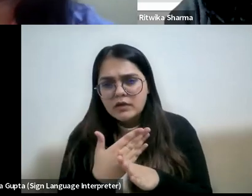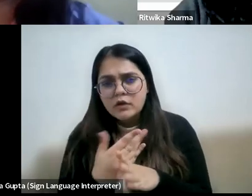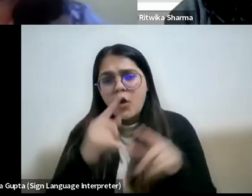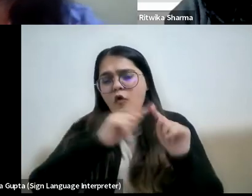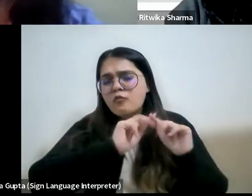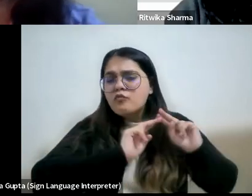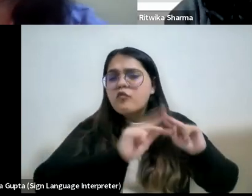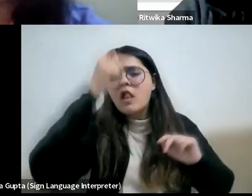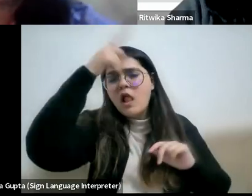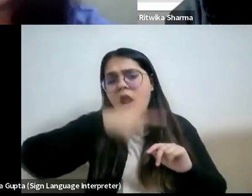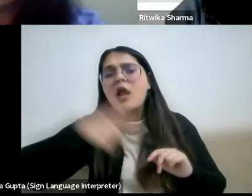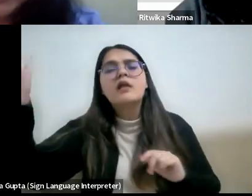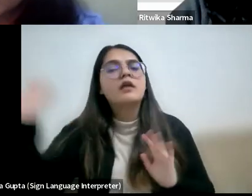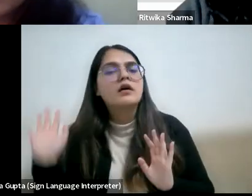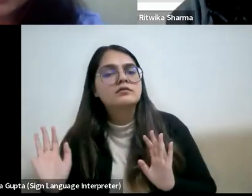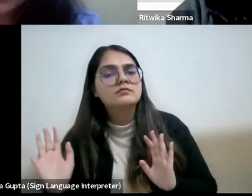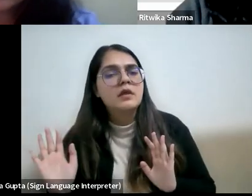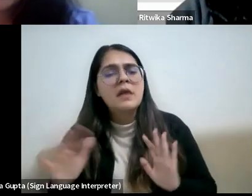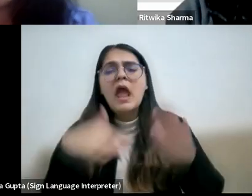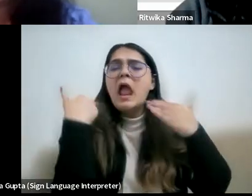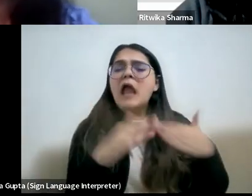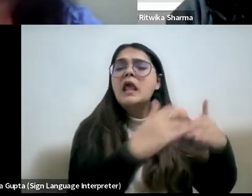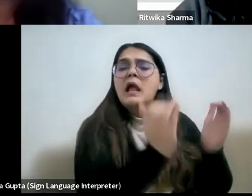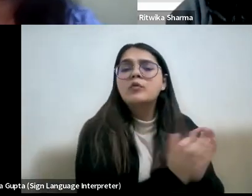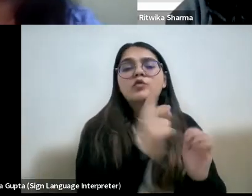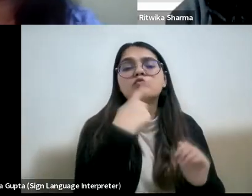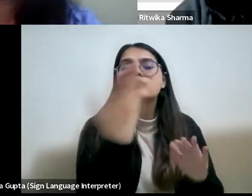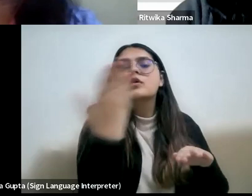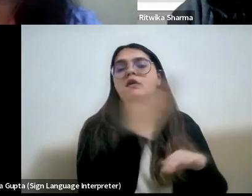spectrum, whether it is whichever community you come from.